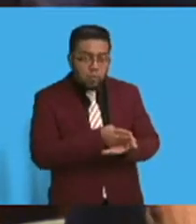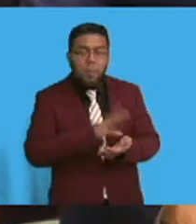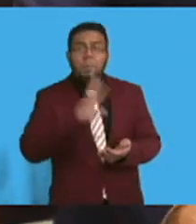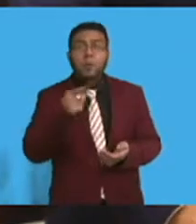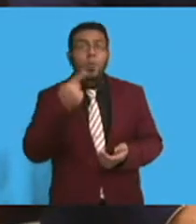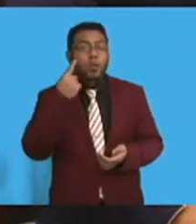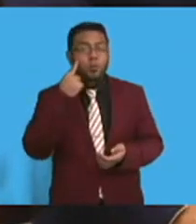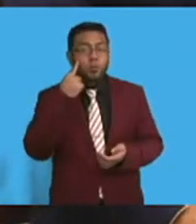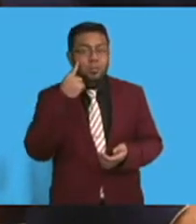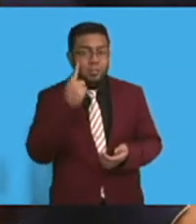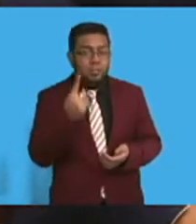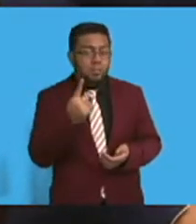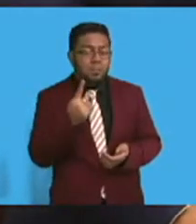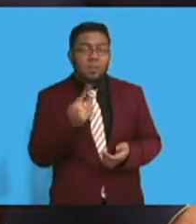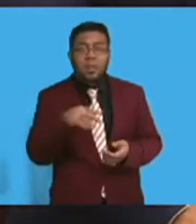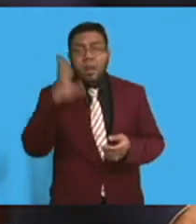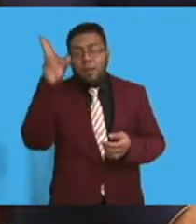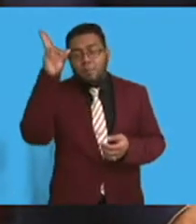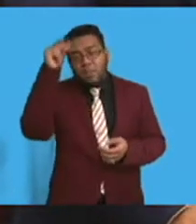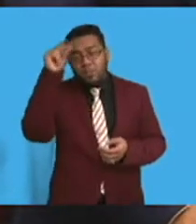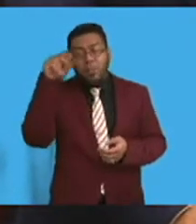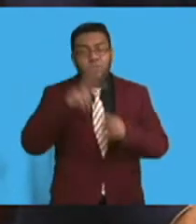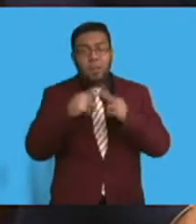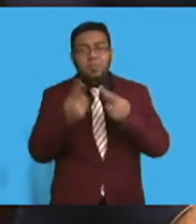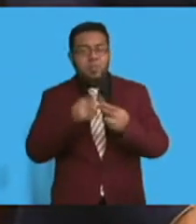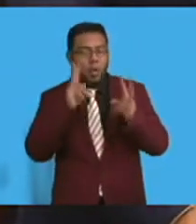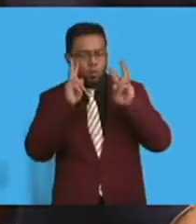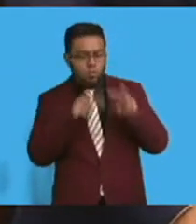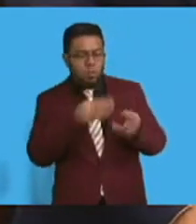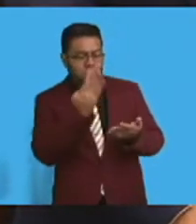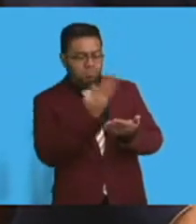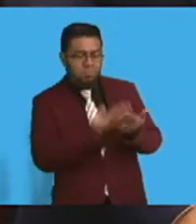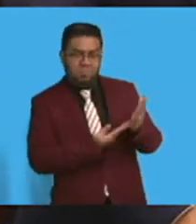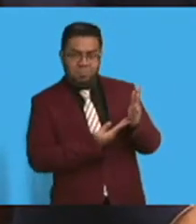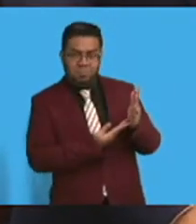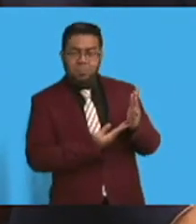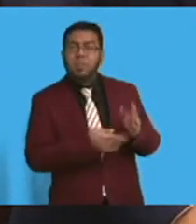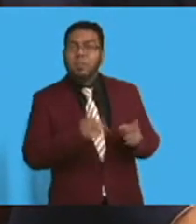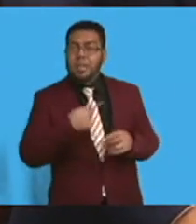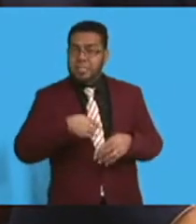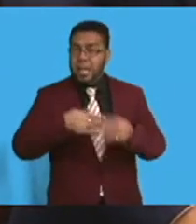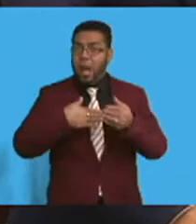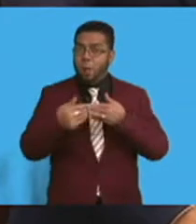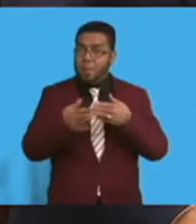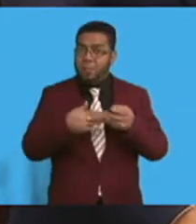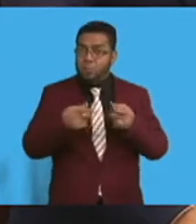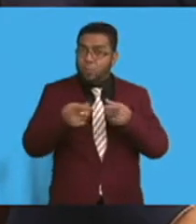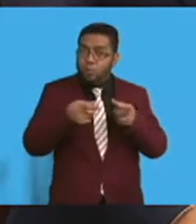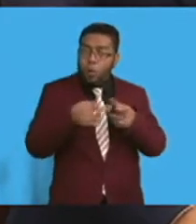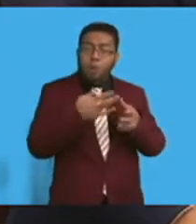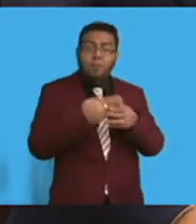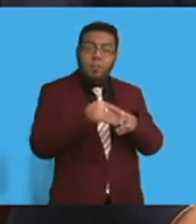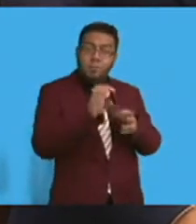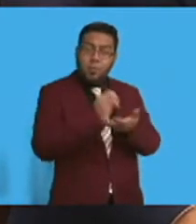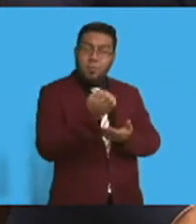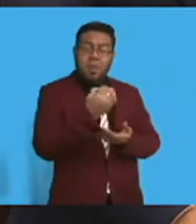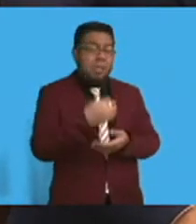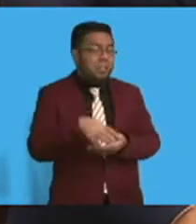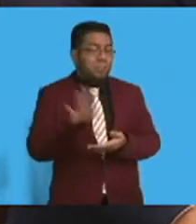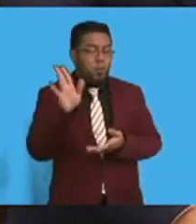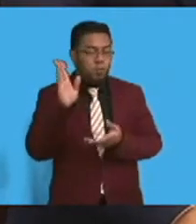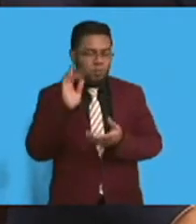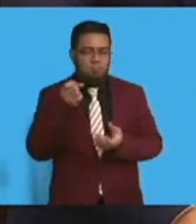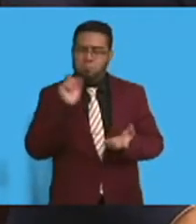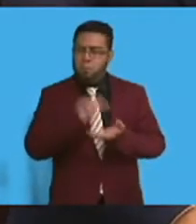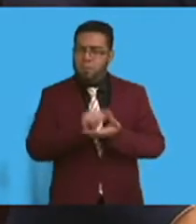Fijian families take a good, long look at the facts, they'll see that our management of the economy is sound and effective. And again, it's